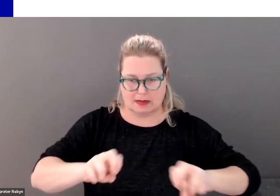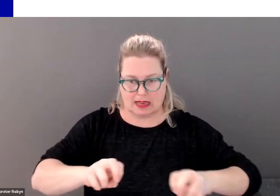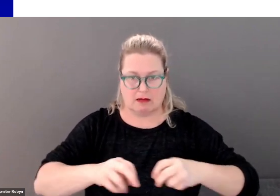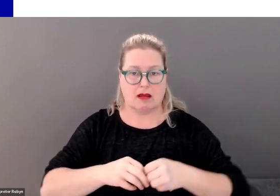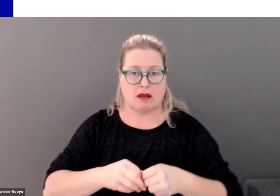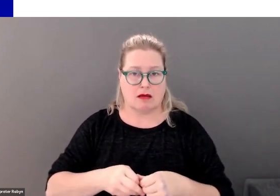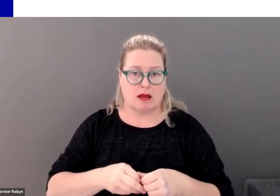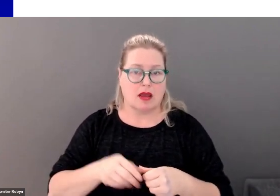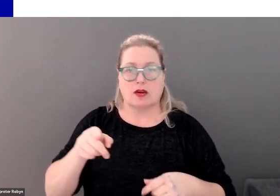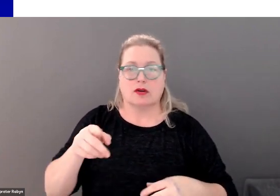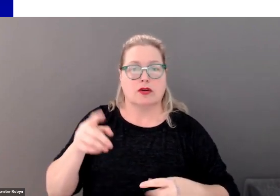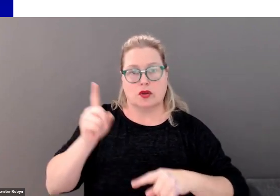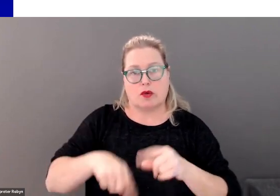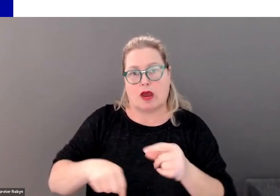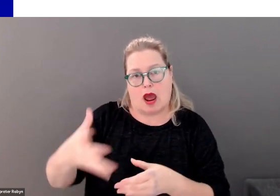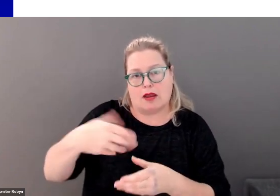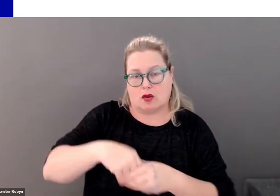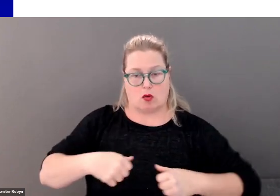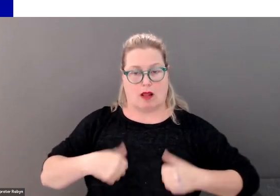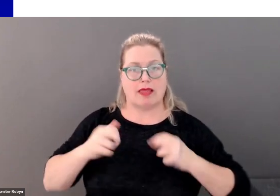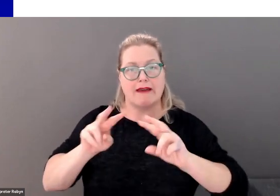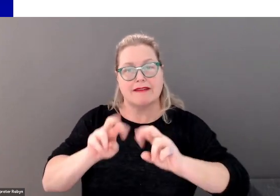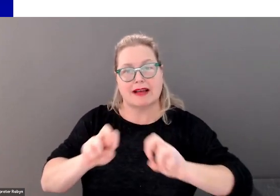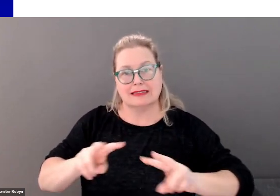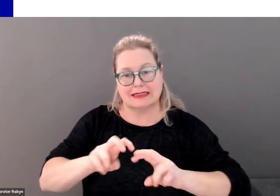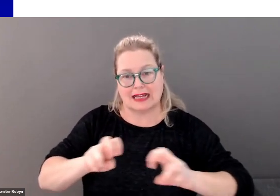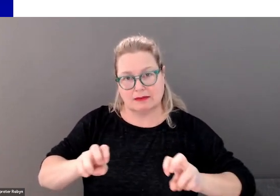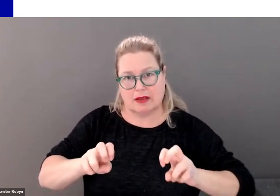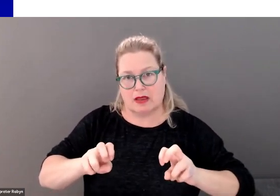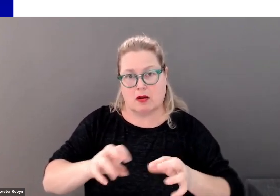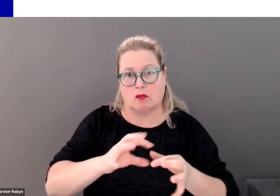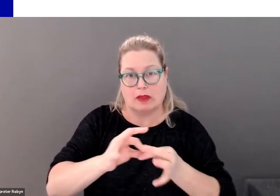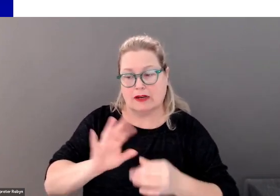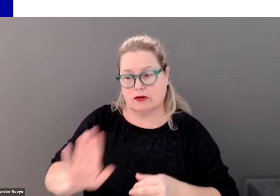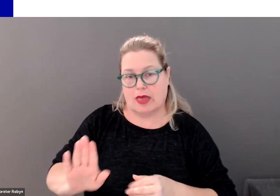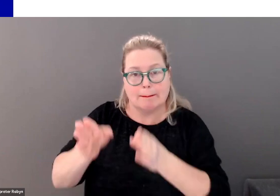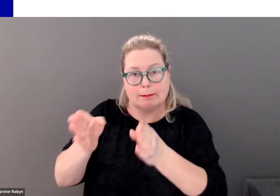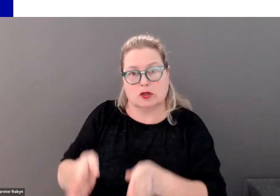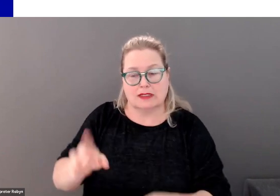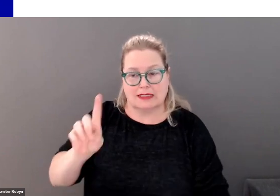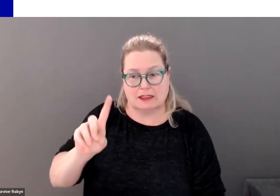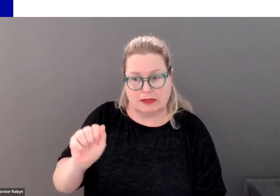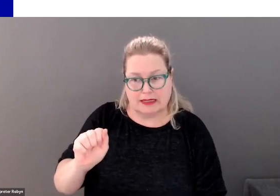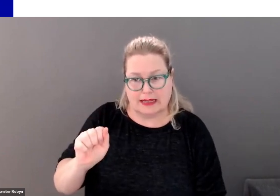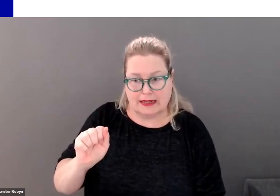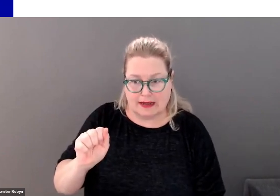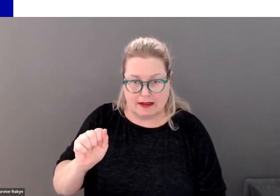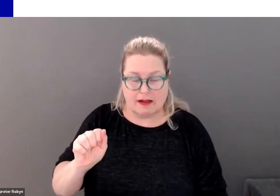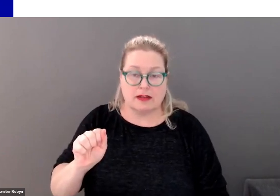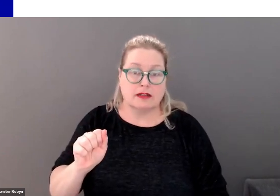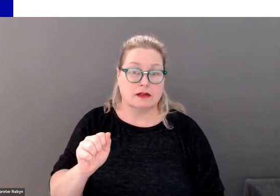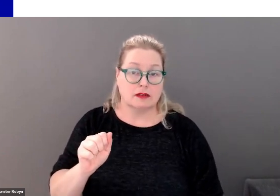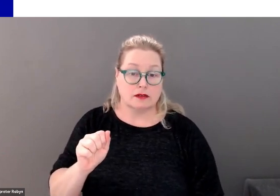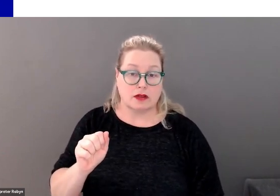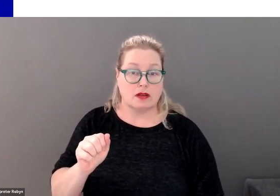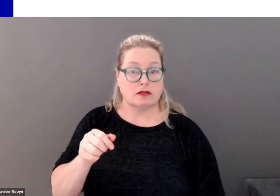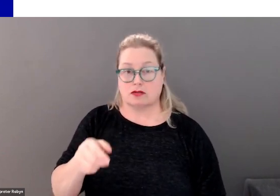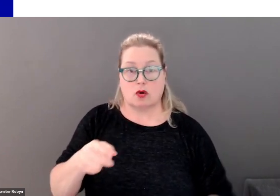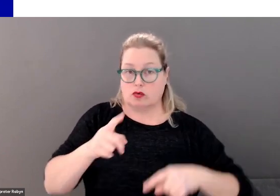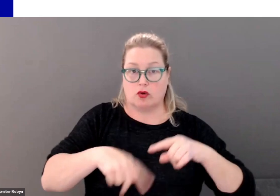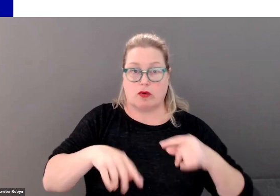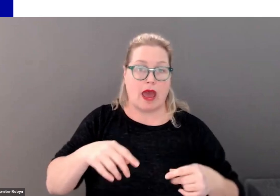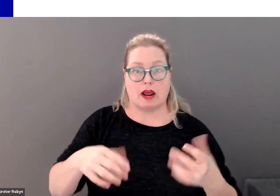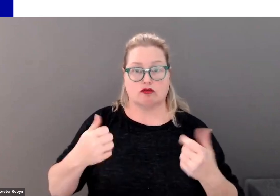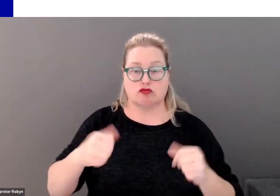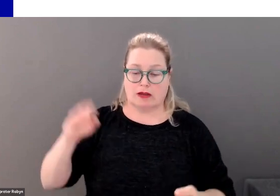of a person on the basis of disability. When that value assessment method is used in that way, discounting the life of